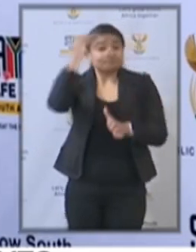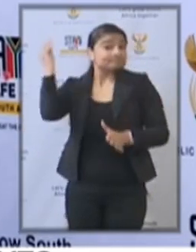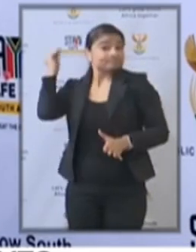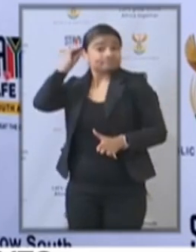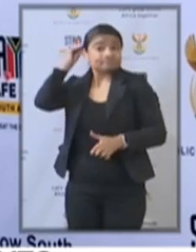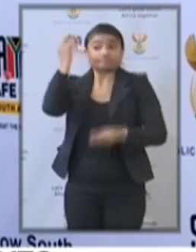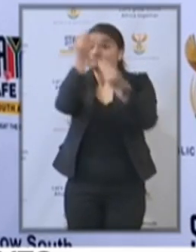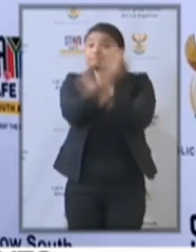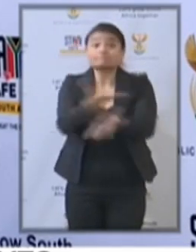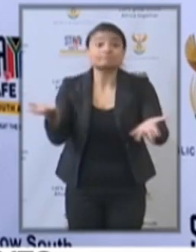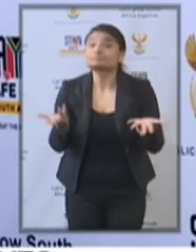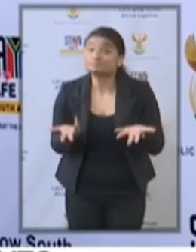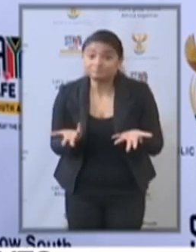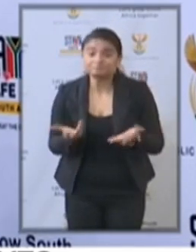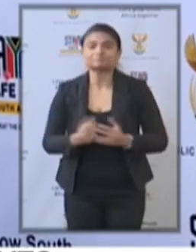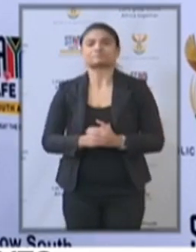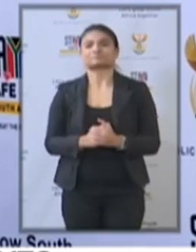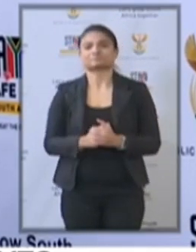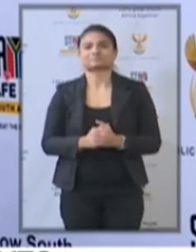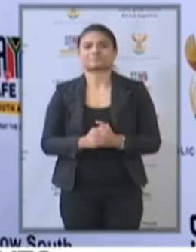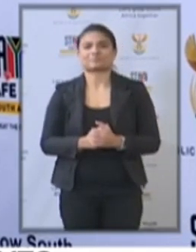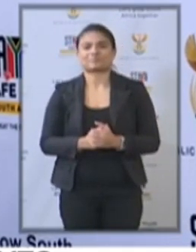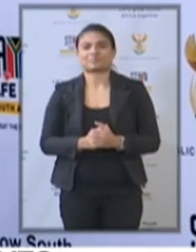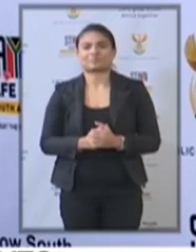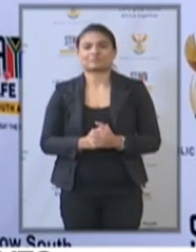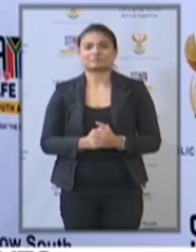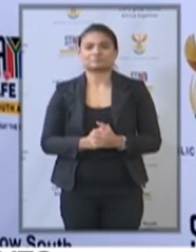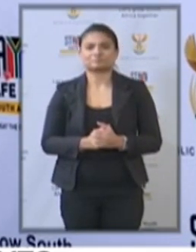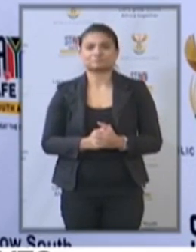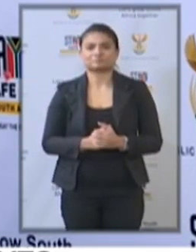that needs to go across is that we need a